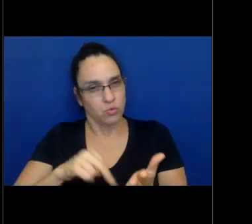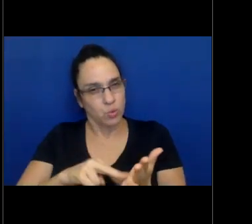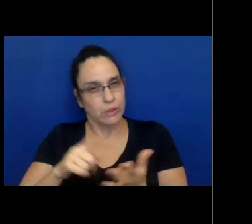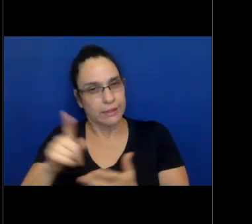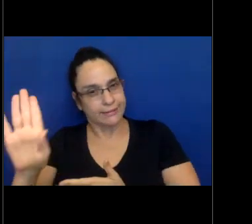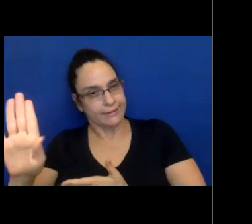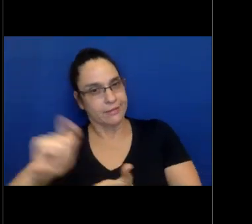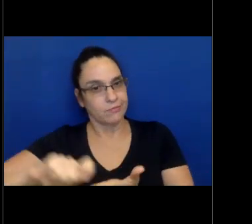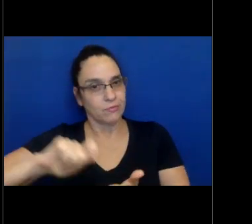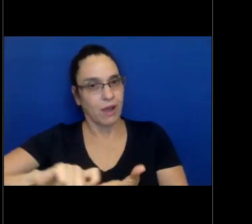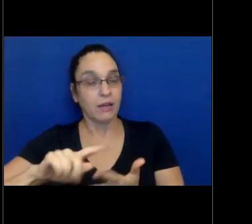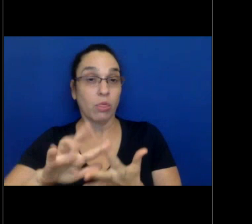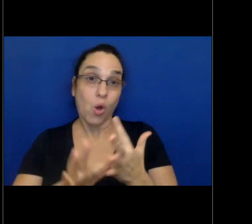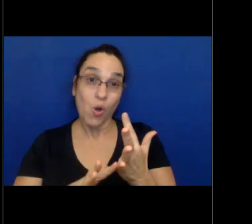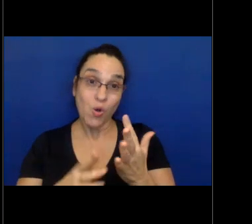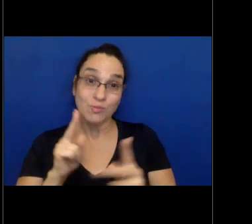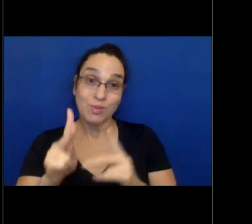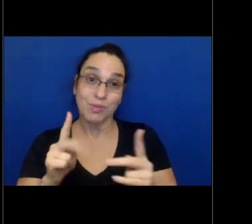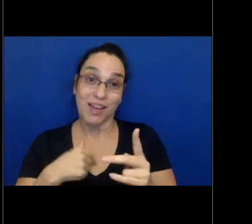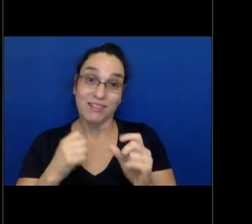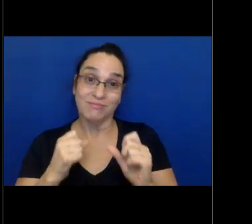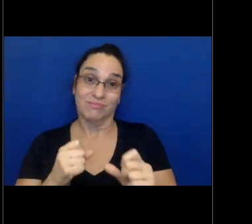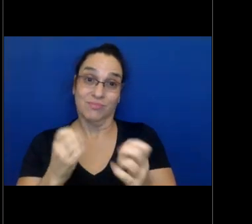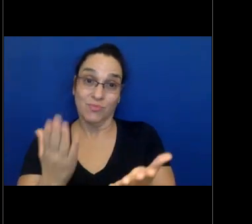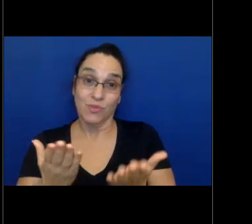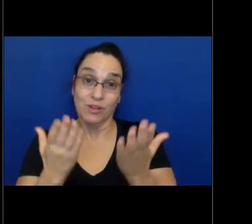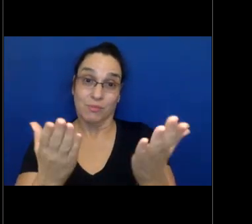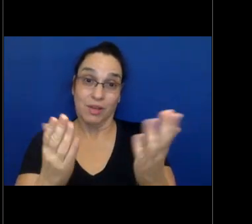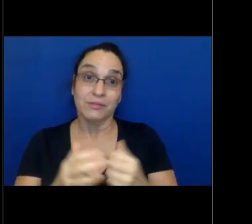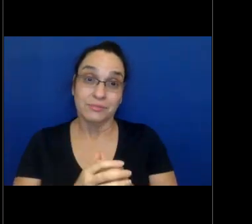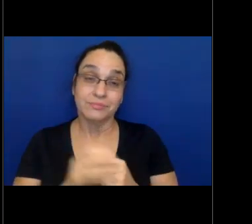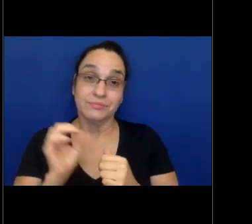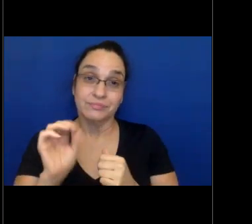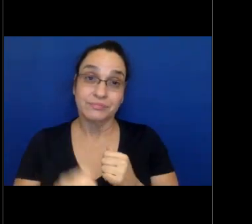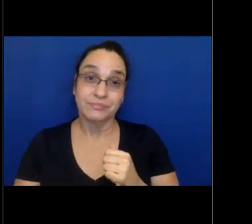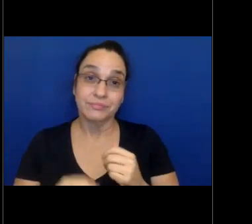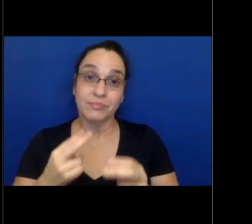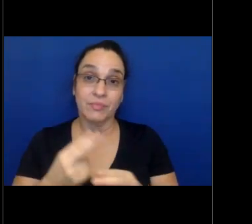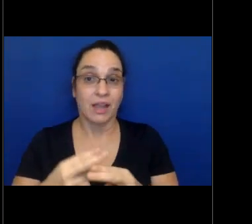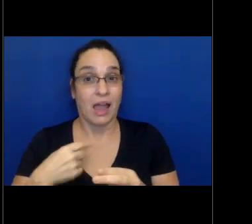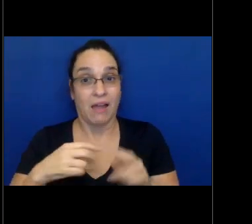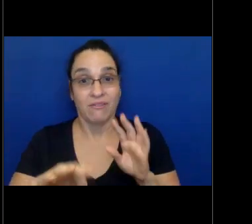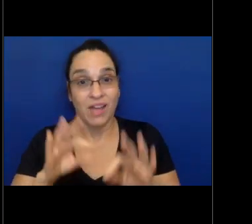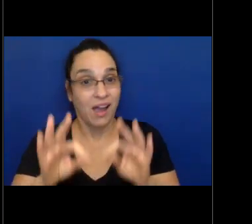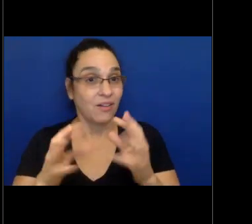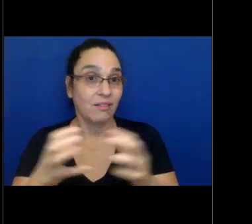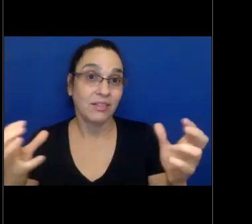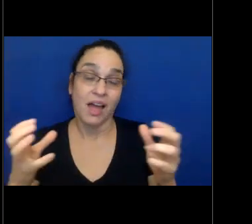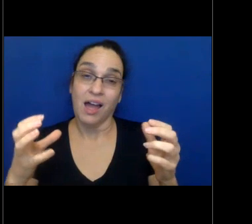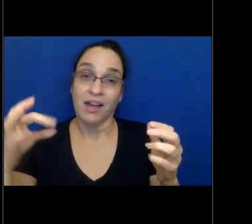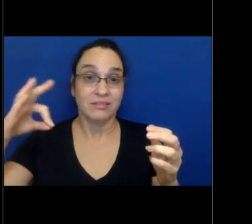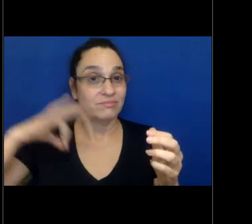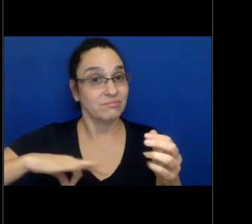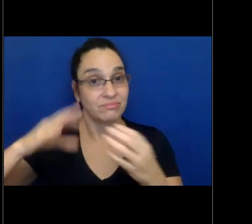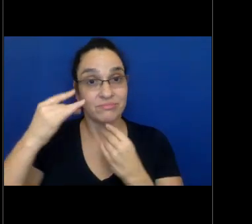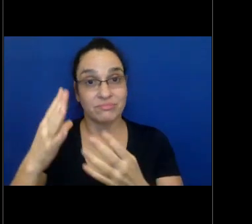founding figures of our field. And so you can find lots of useful information from their writing in addition to their linguistics.